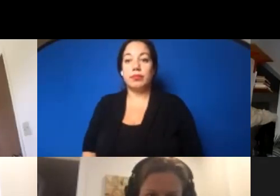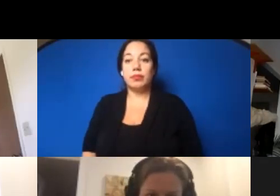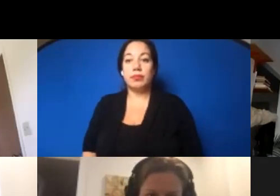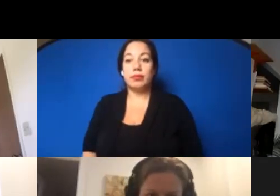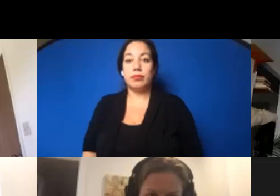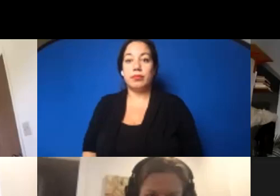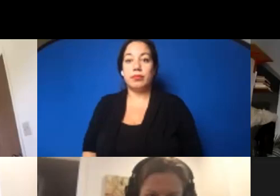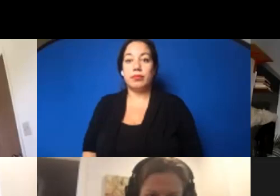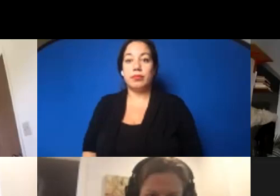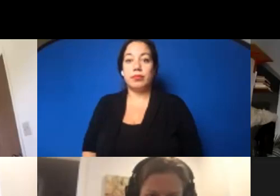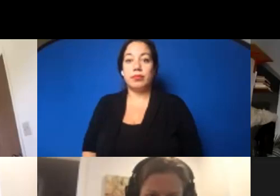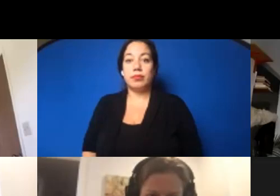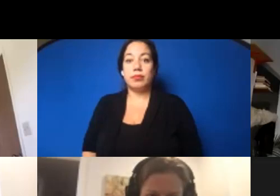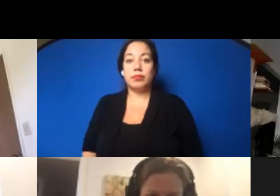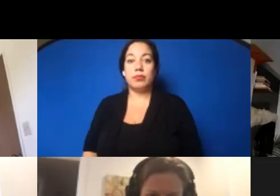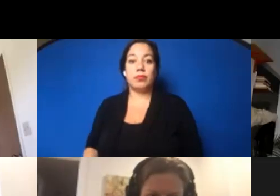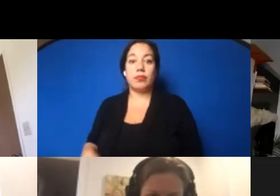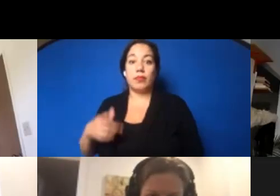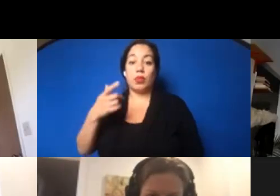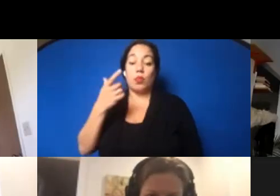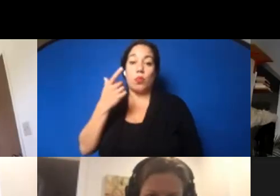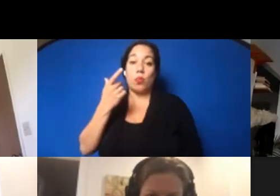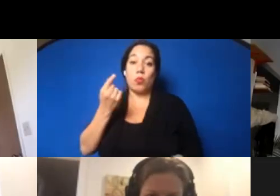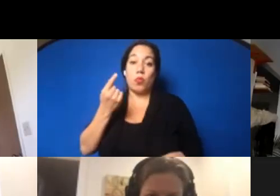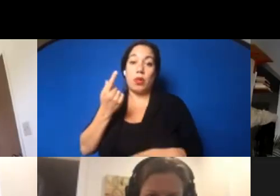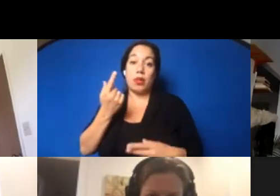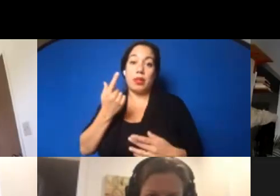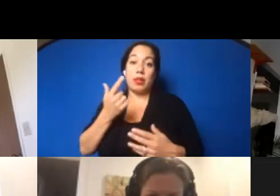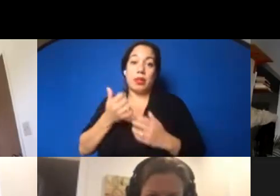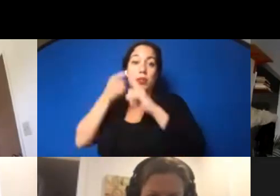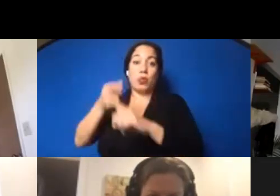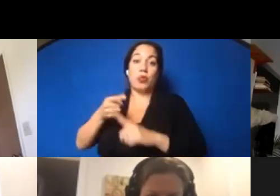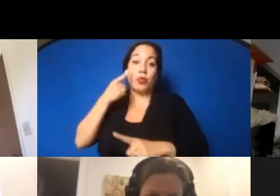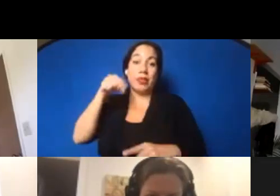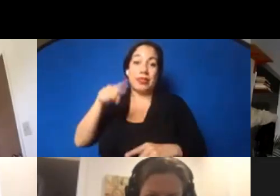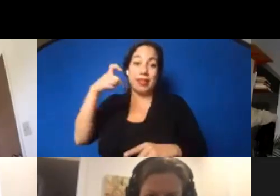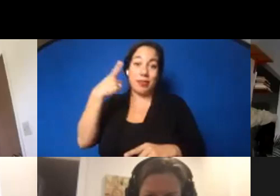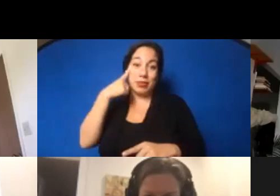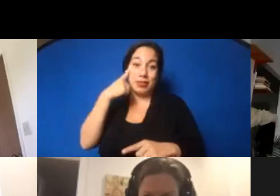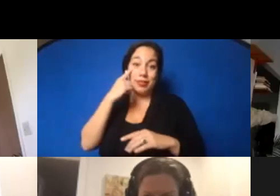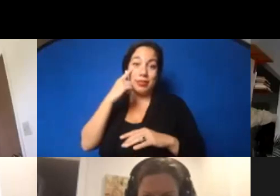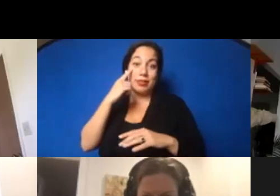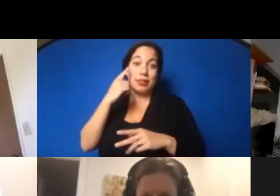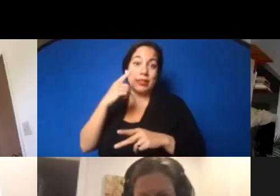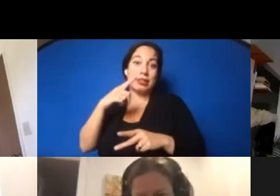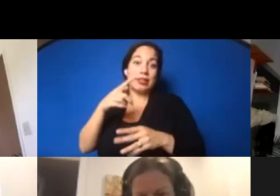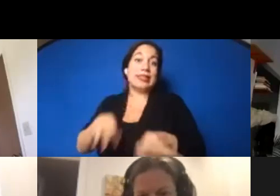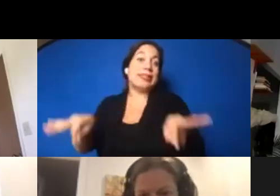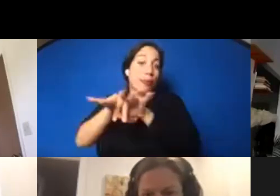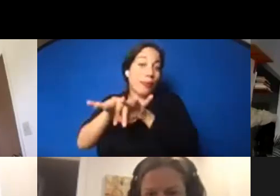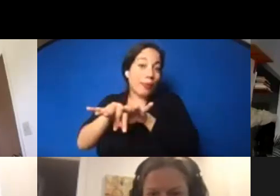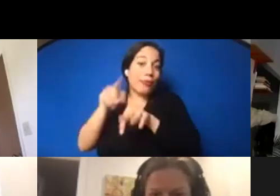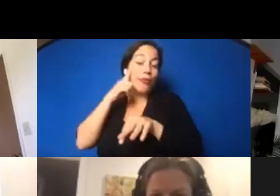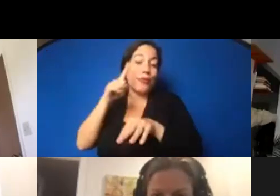main points for this government is to take over indigenous territory. So it's very important for the economic and development